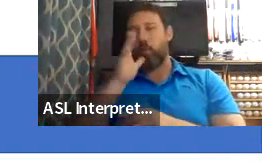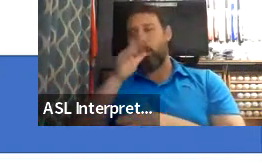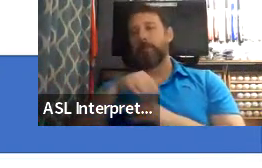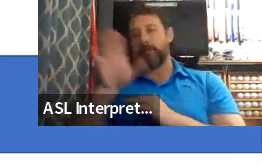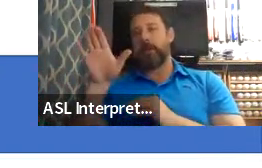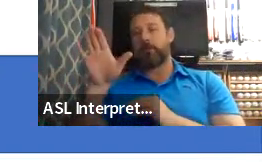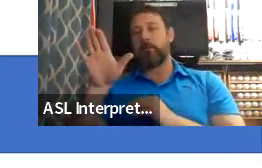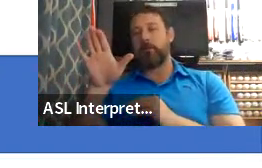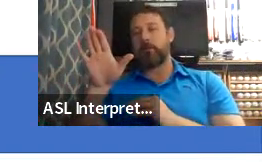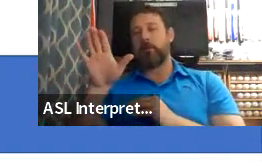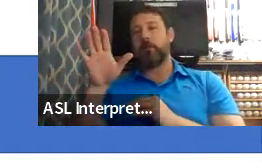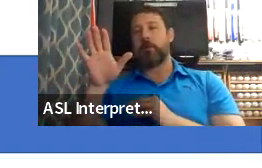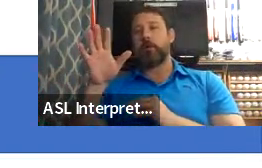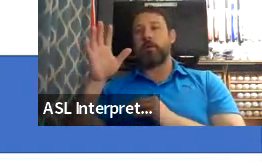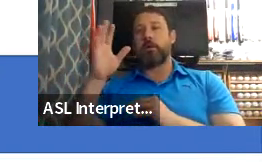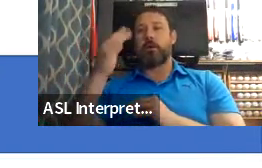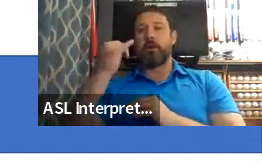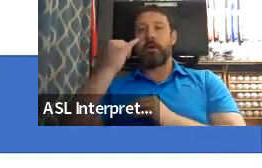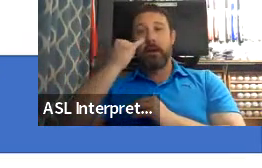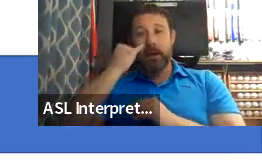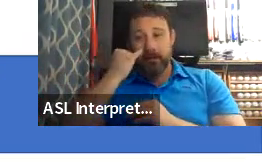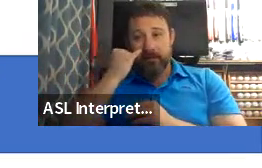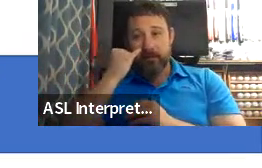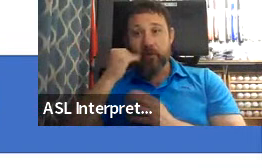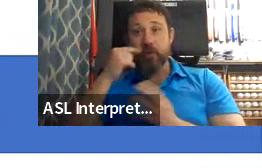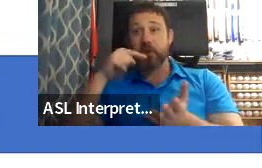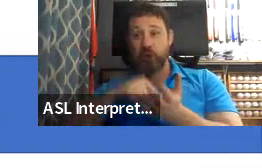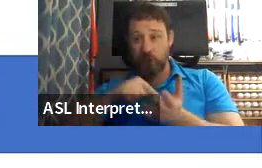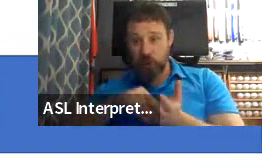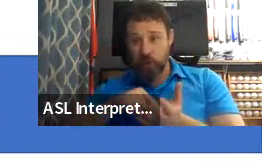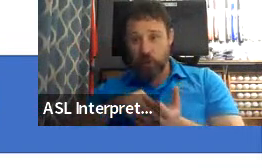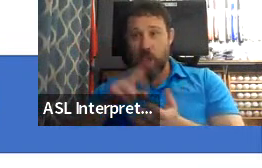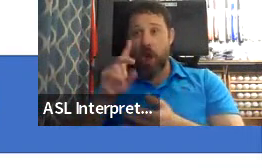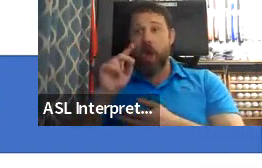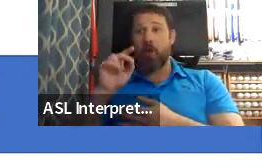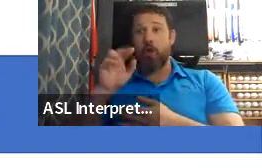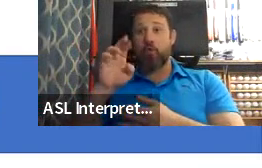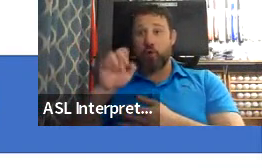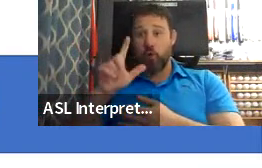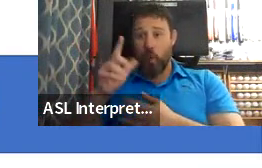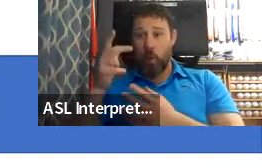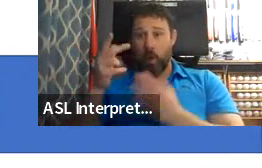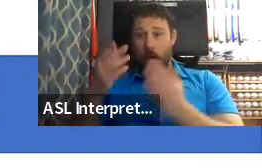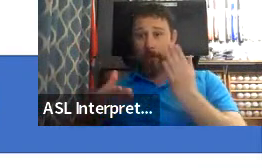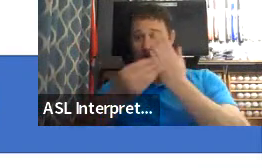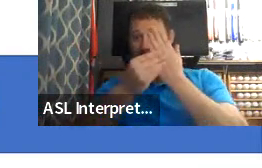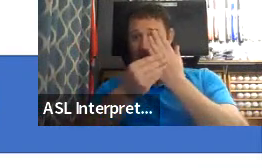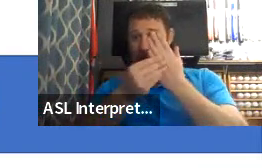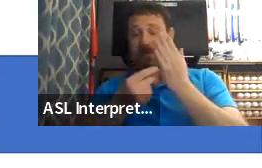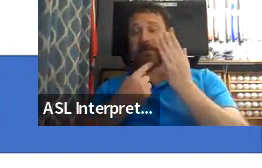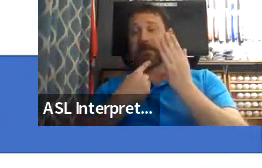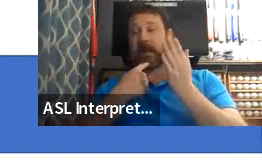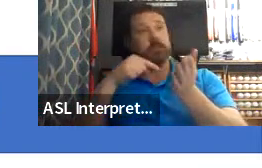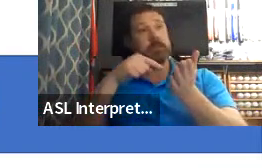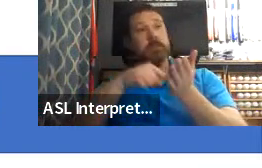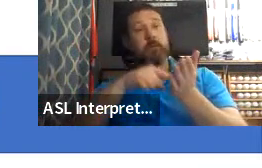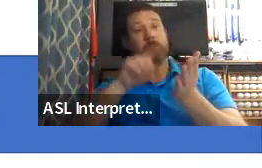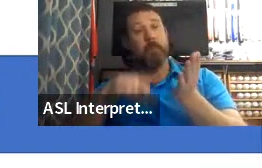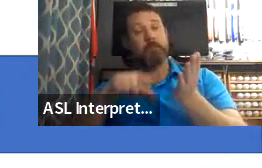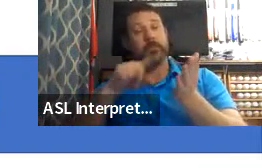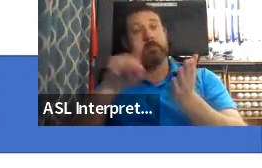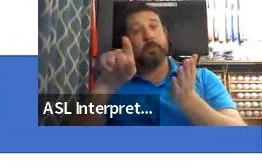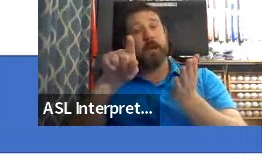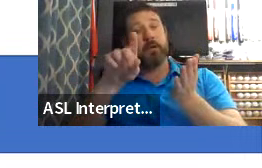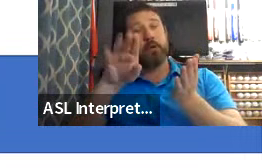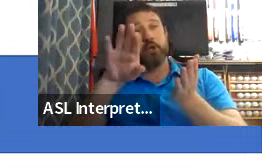And if there is a due date on those renewal packets, which tells you to submit it sometime in the middle of